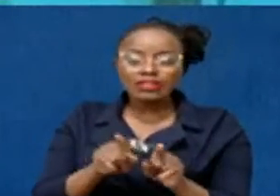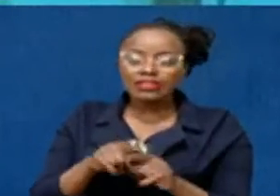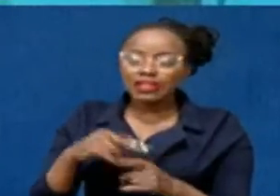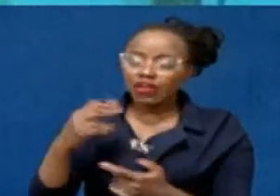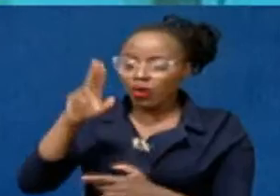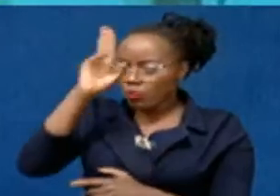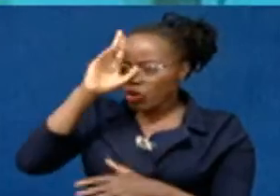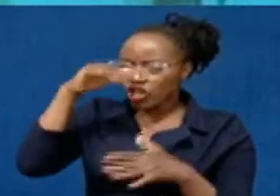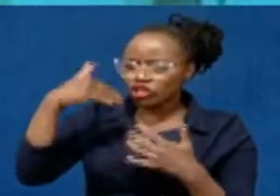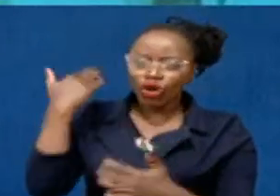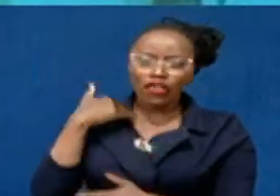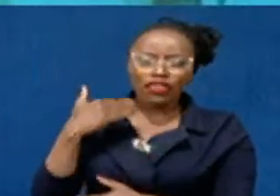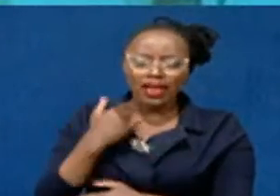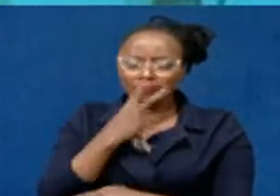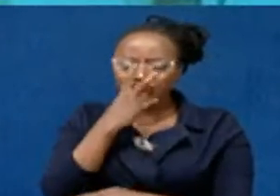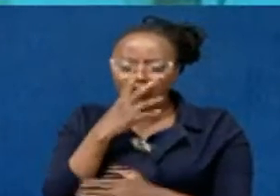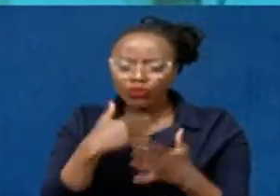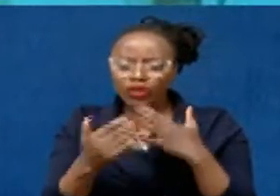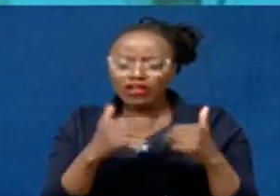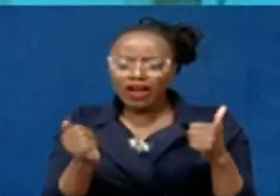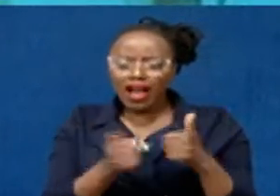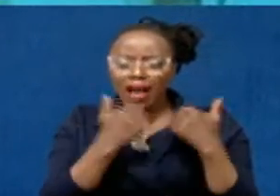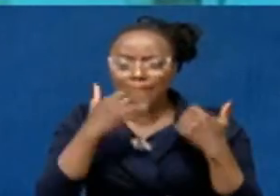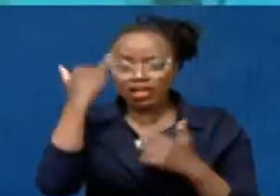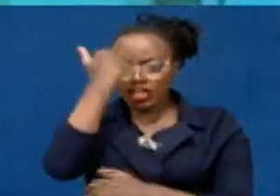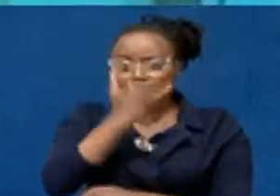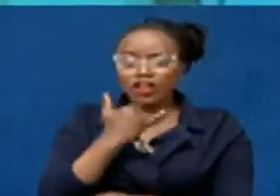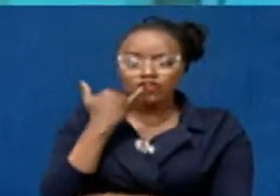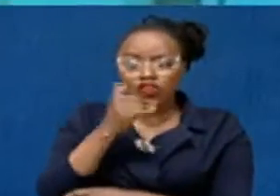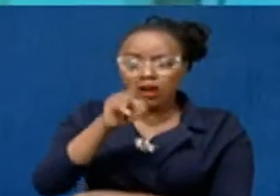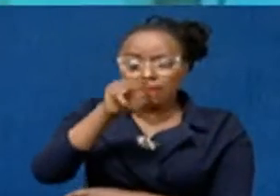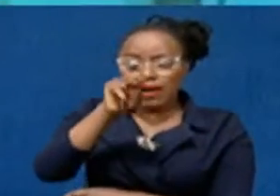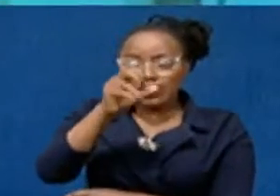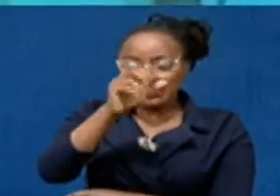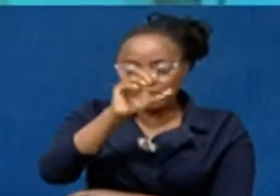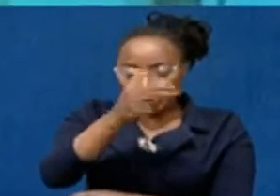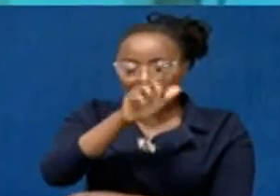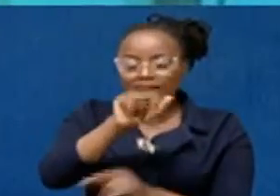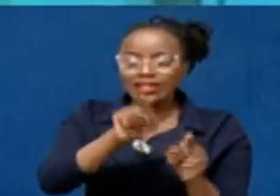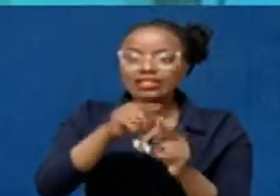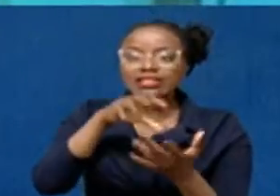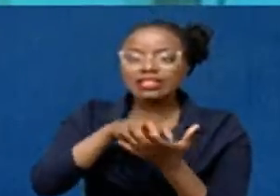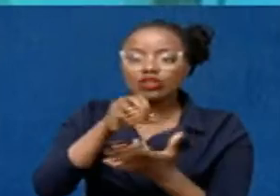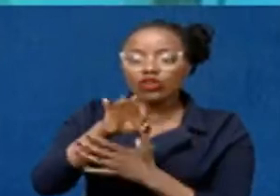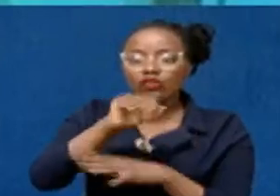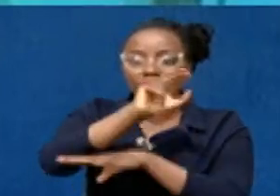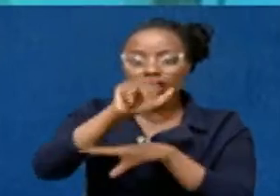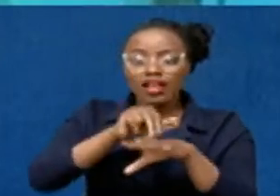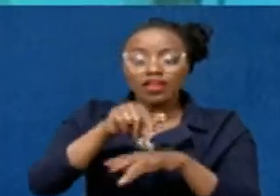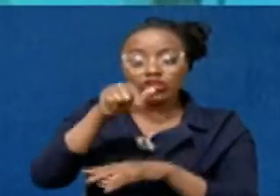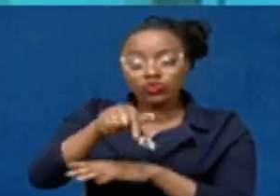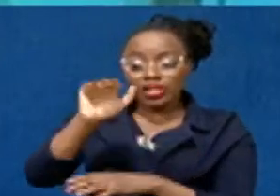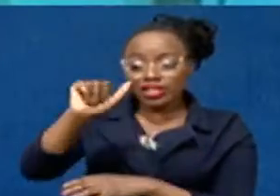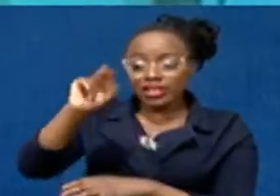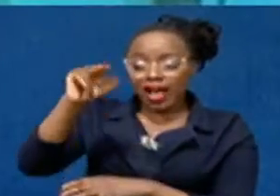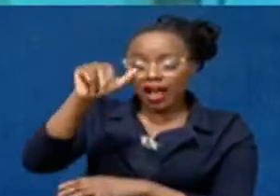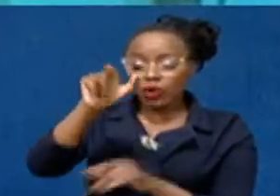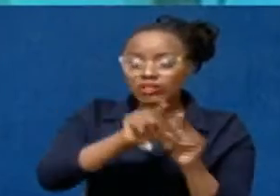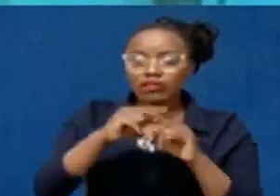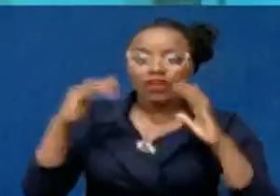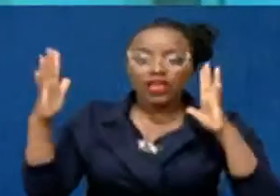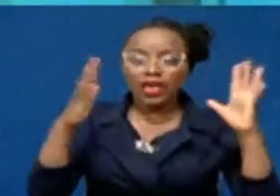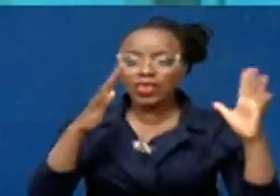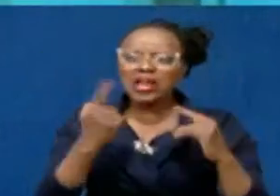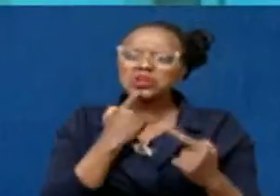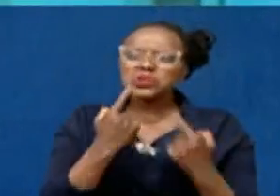or policemen, the mystery on Yvonne's take. The punchline is Gashuri's State of the Nation. And on the angle tonight, a climate